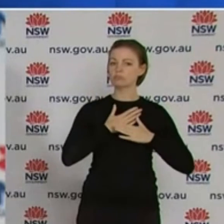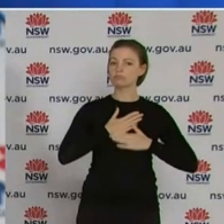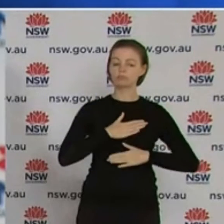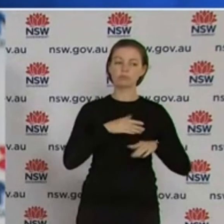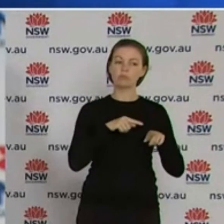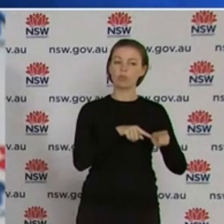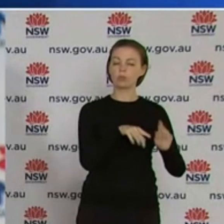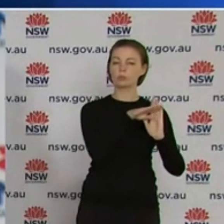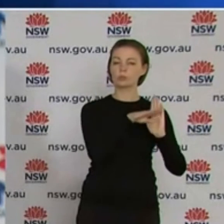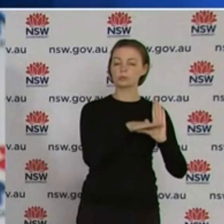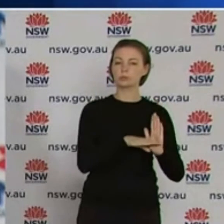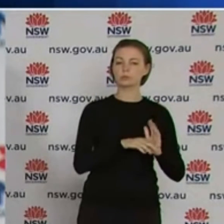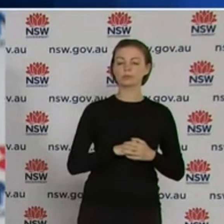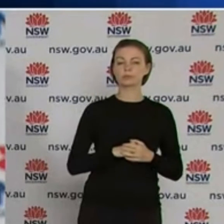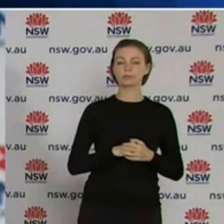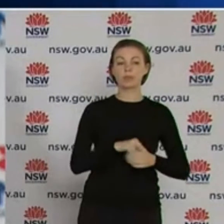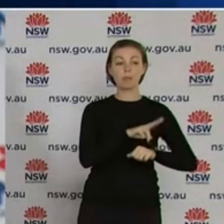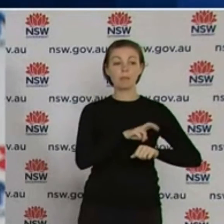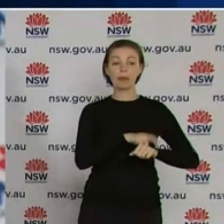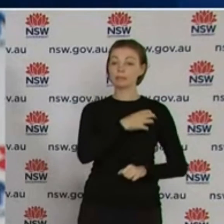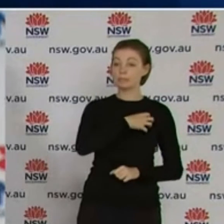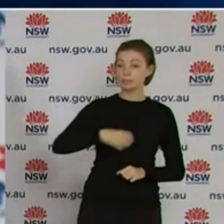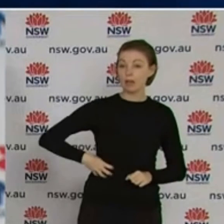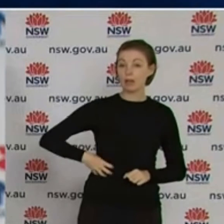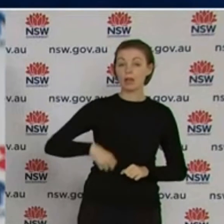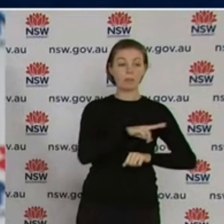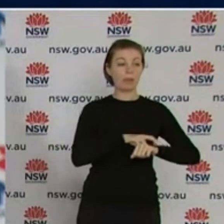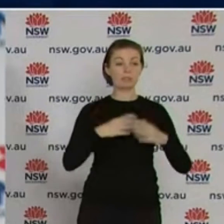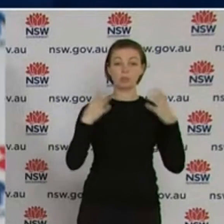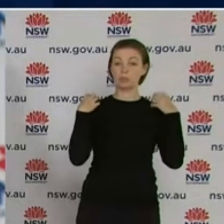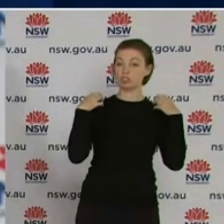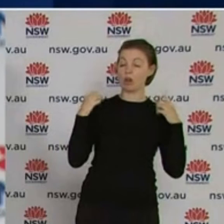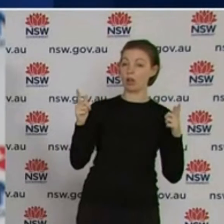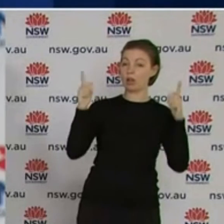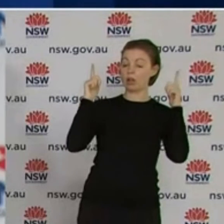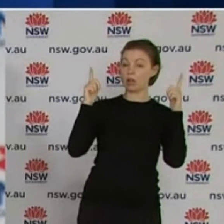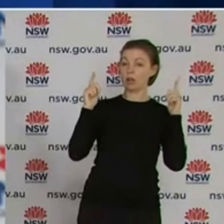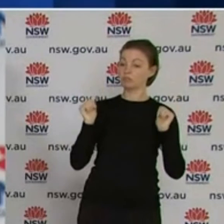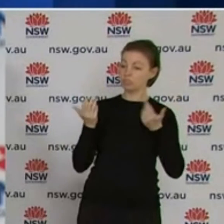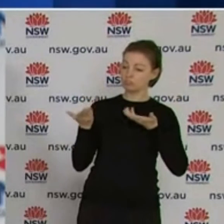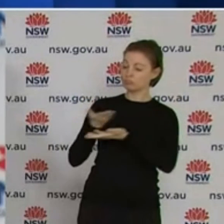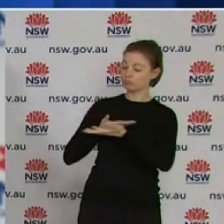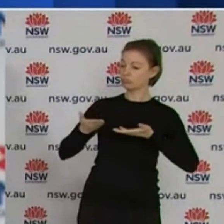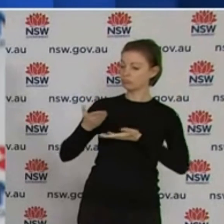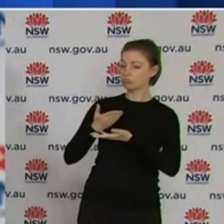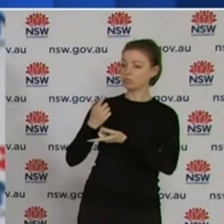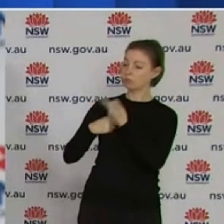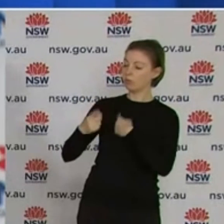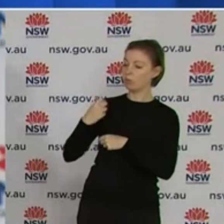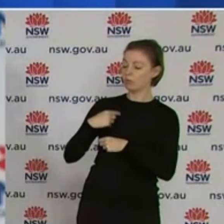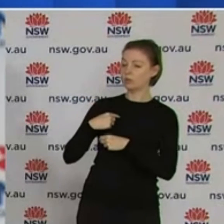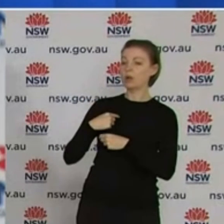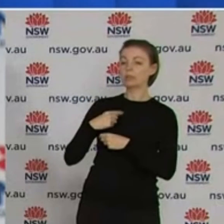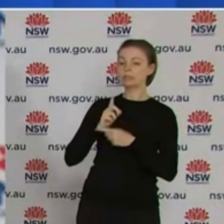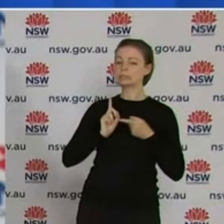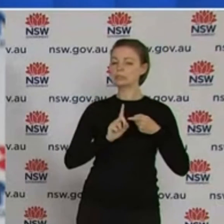from the Police Minister and also from the Police Commissioner is that police activity will be will